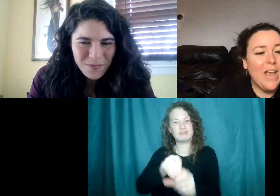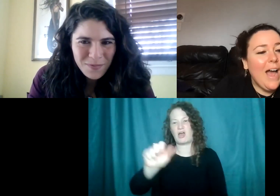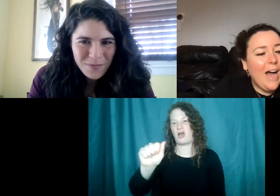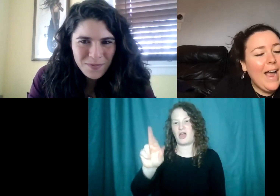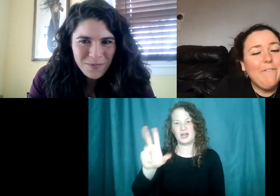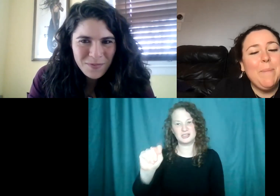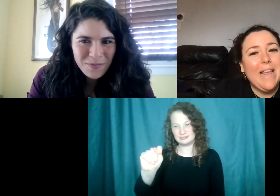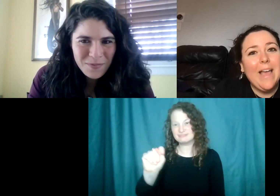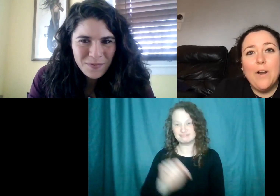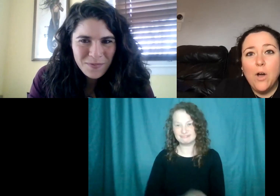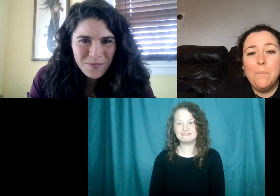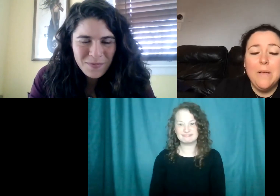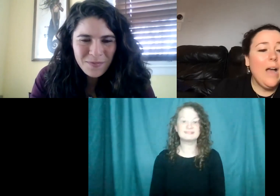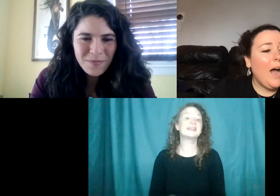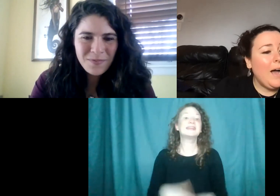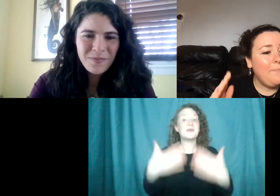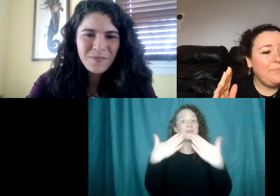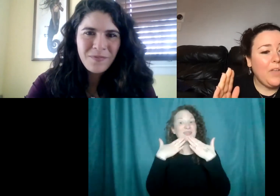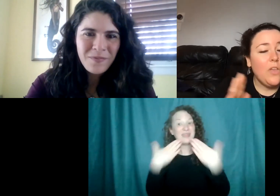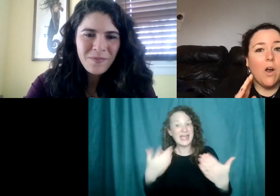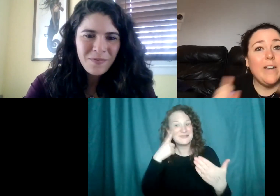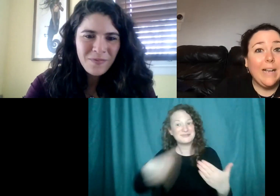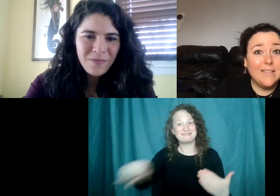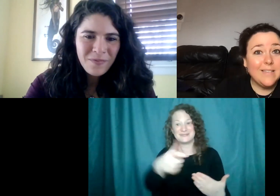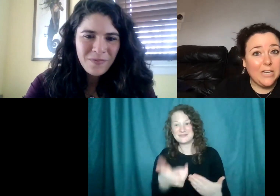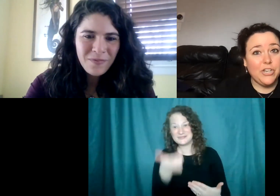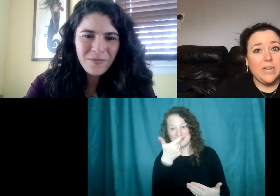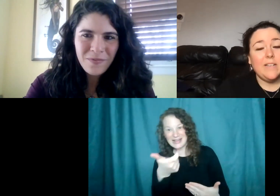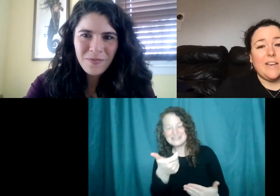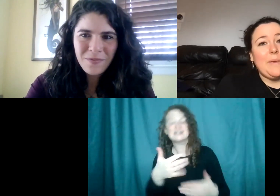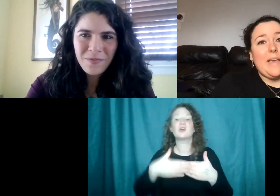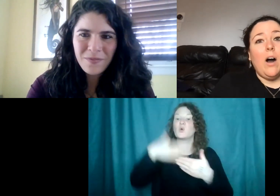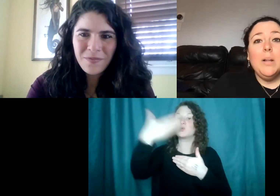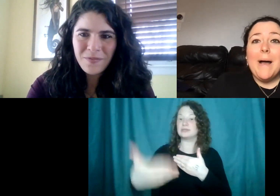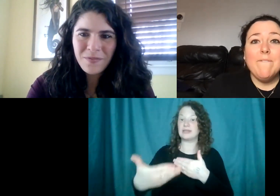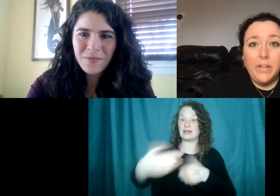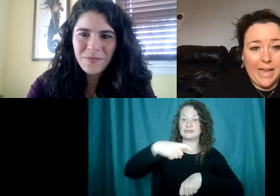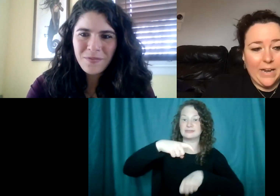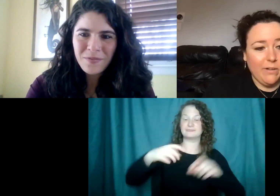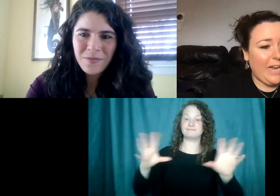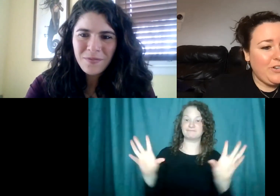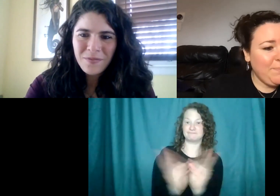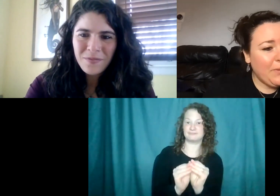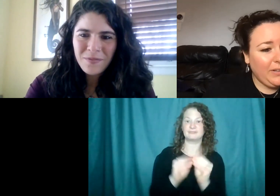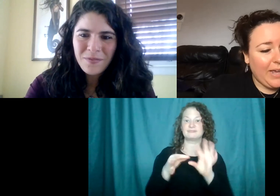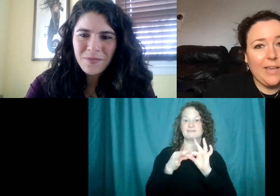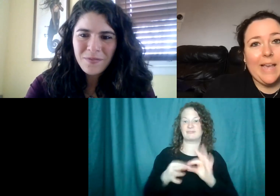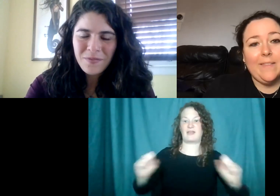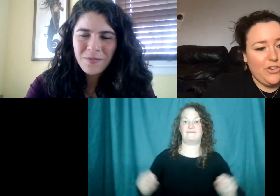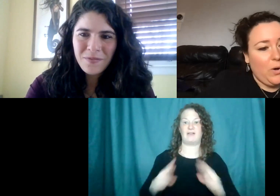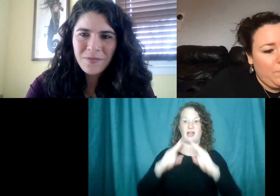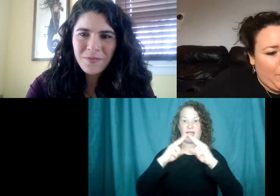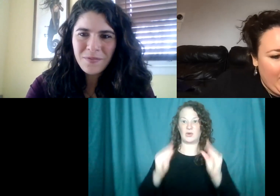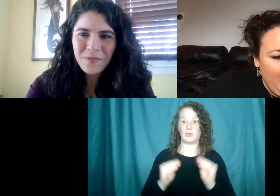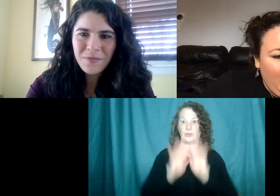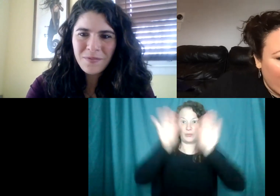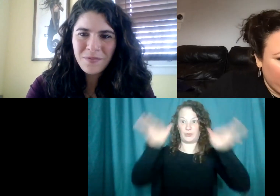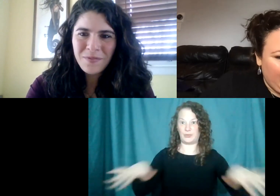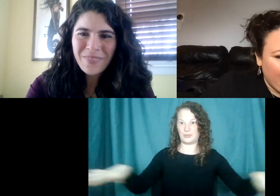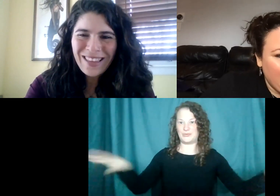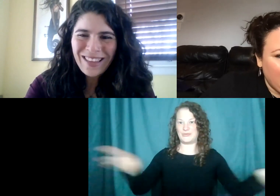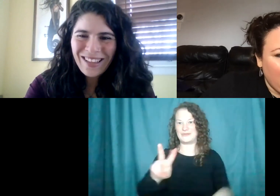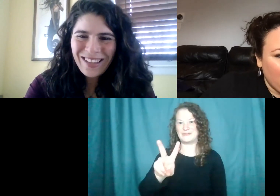much, everybody at home. Our next session is going to be all about volcanoes. I just put the link in the chat. Oh, wait,